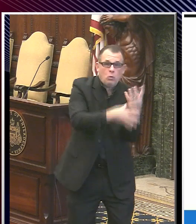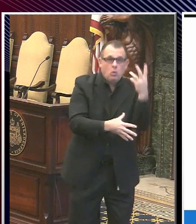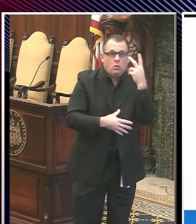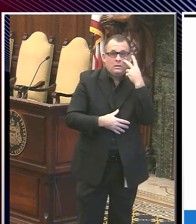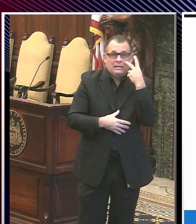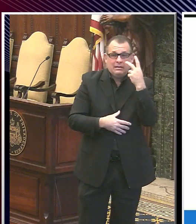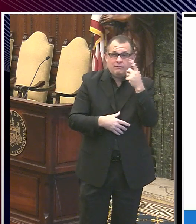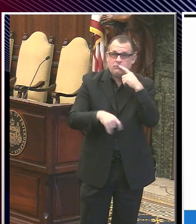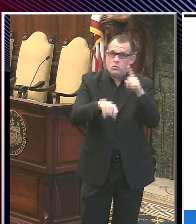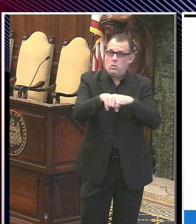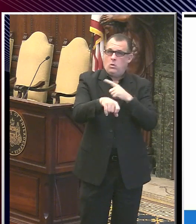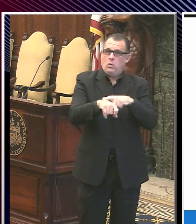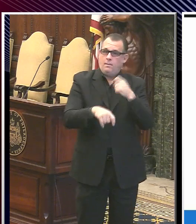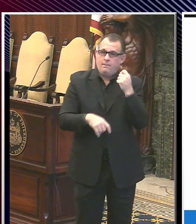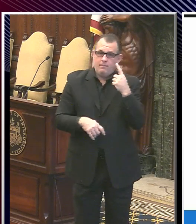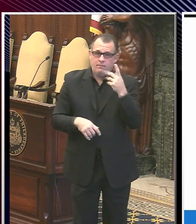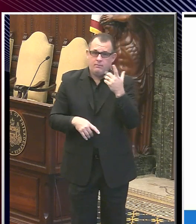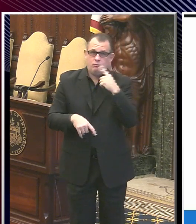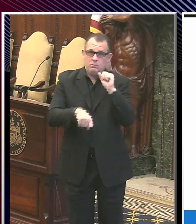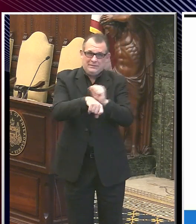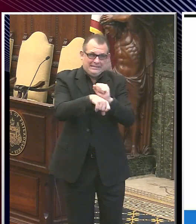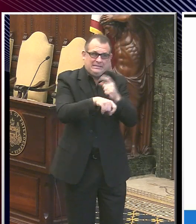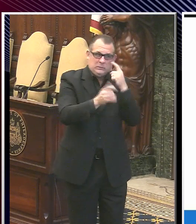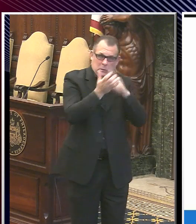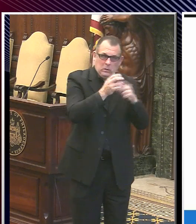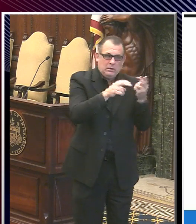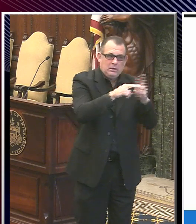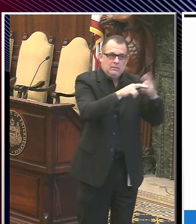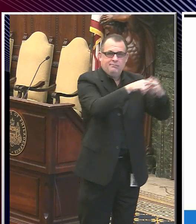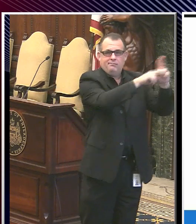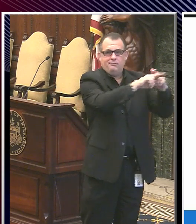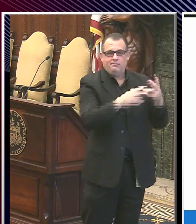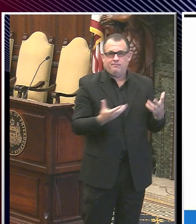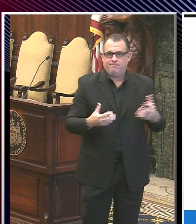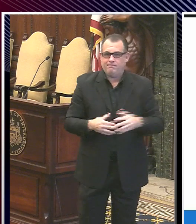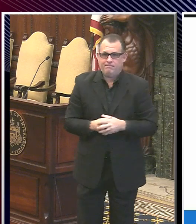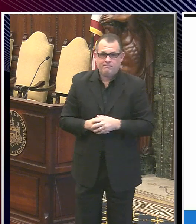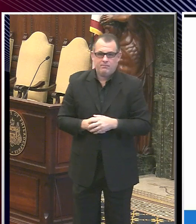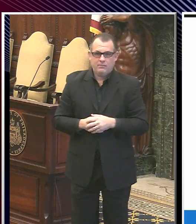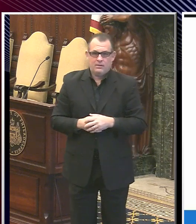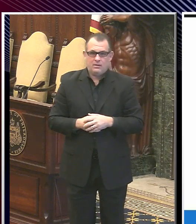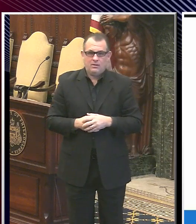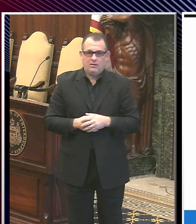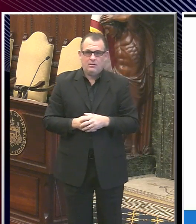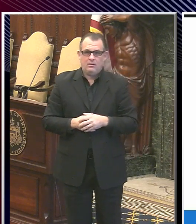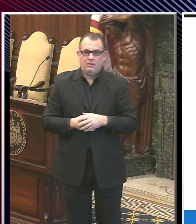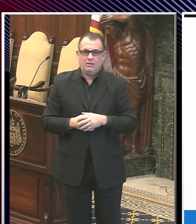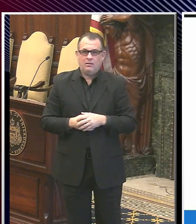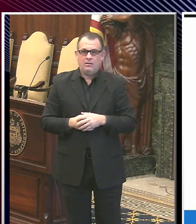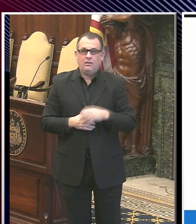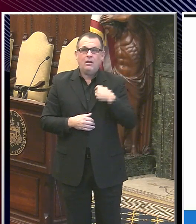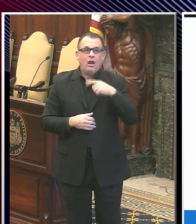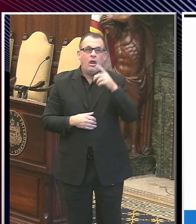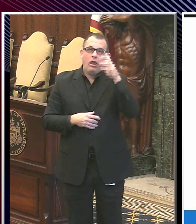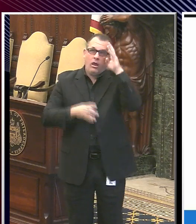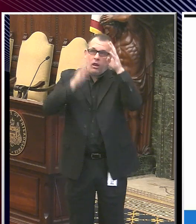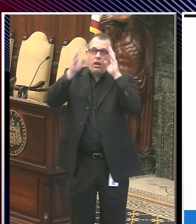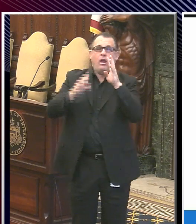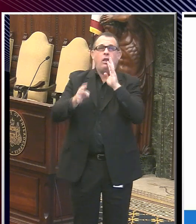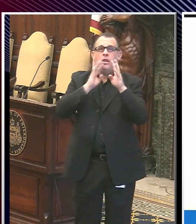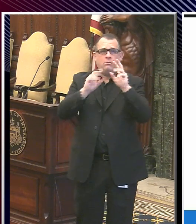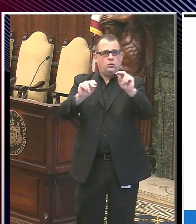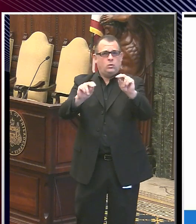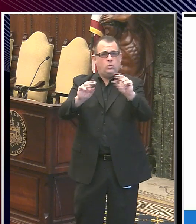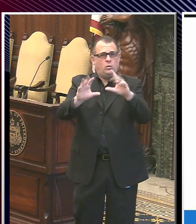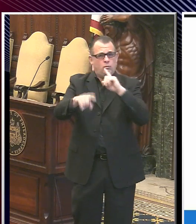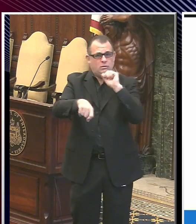about 4% per day. That means that the number of daily cases is doubling about every 17 days, which means that we're